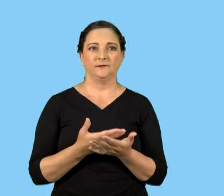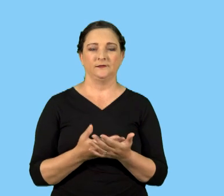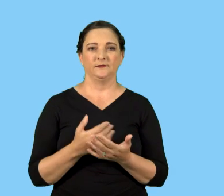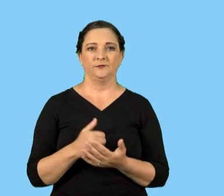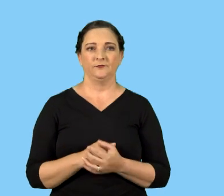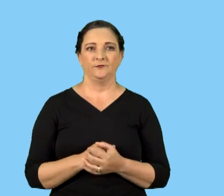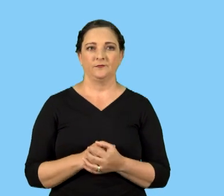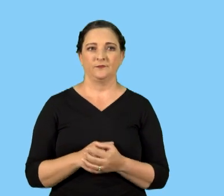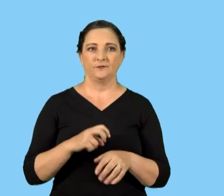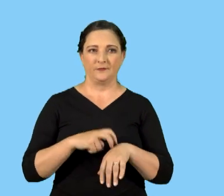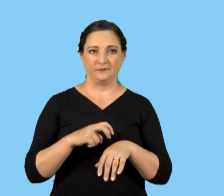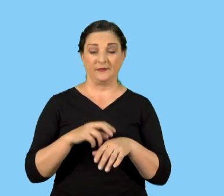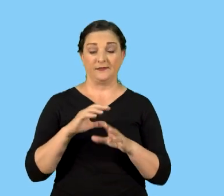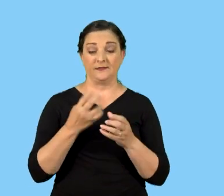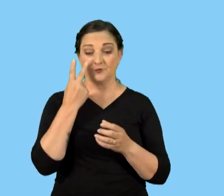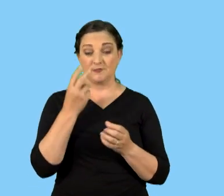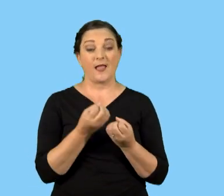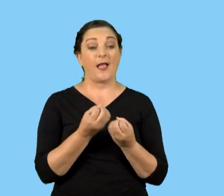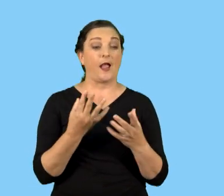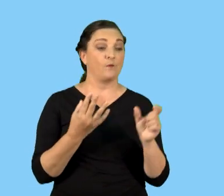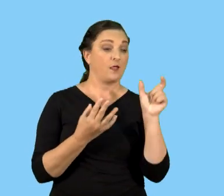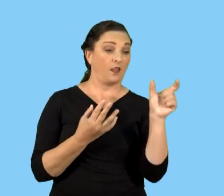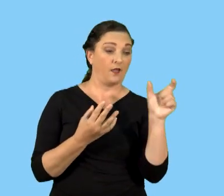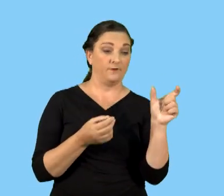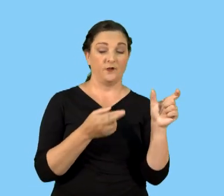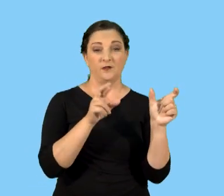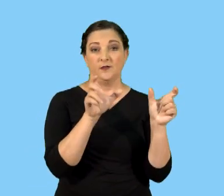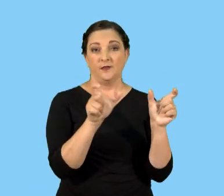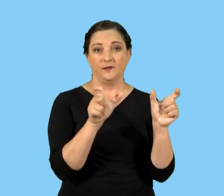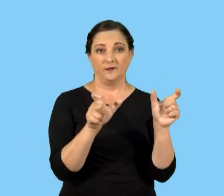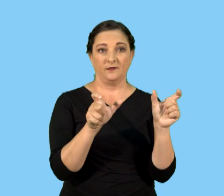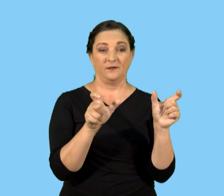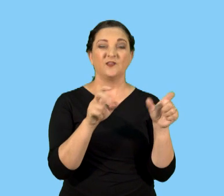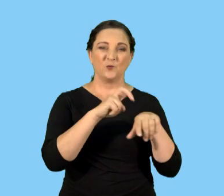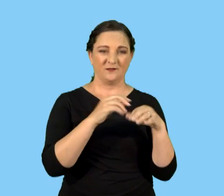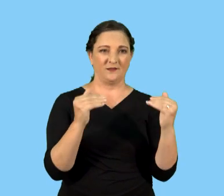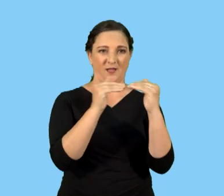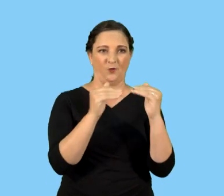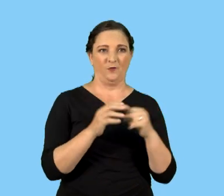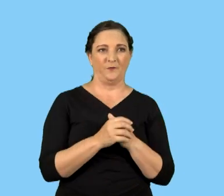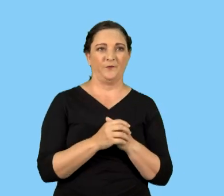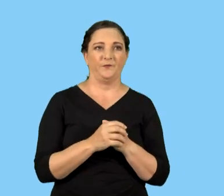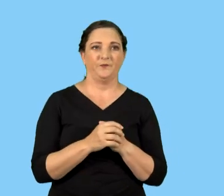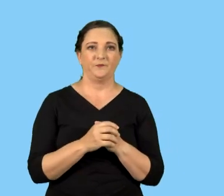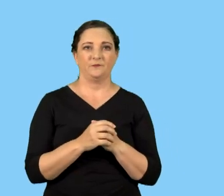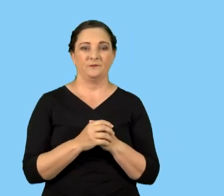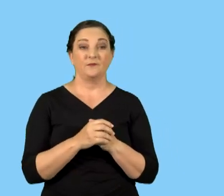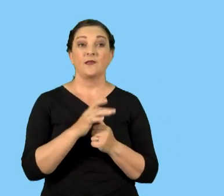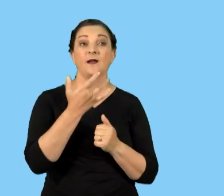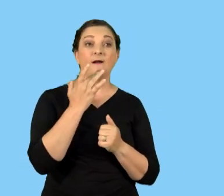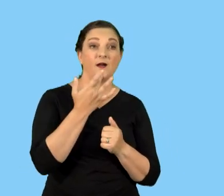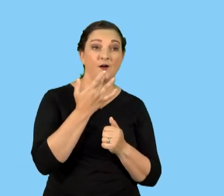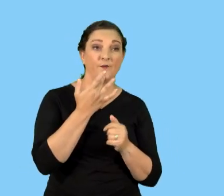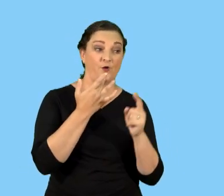balance this chemical equation, we need to calculate the number of atoms on the left-hand side and the right-hand side. They need to be equal. So by looking at